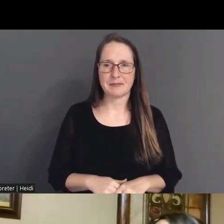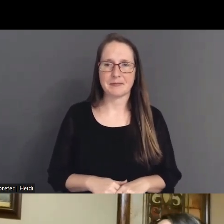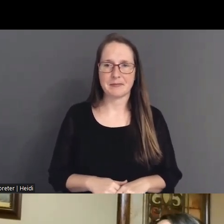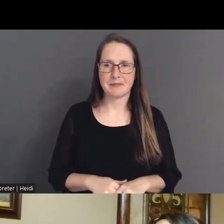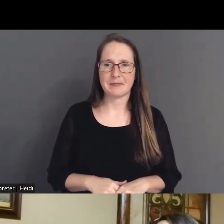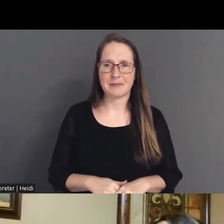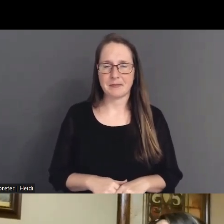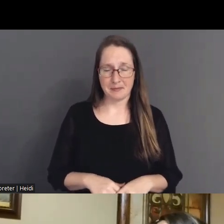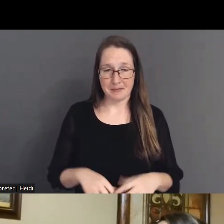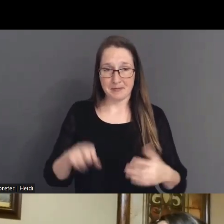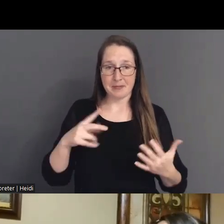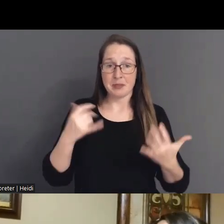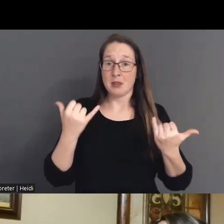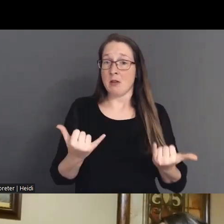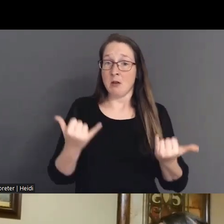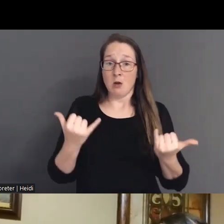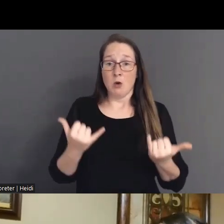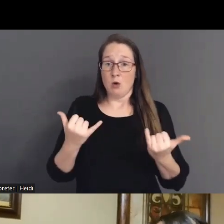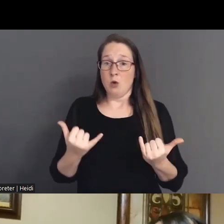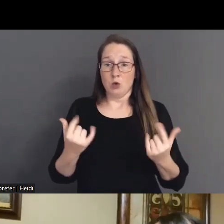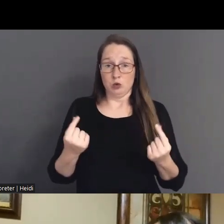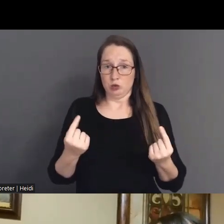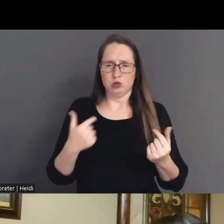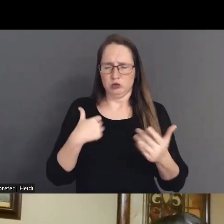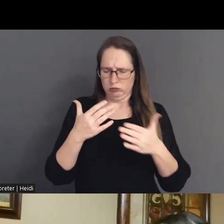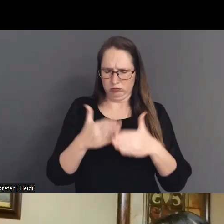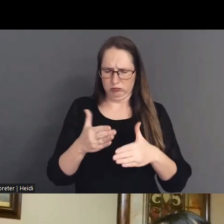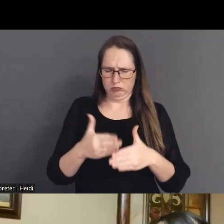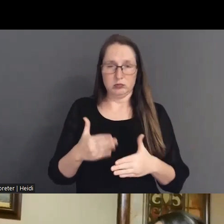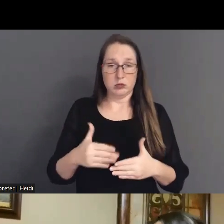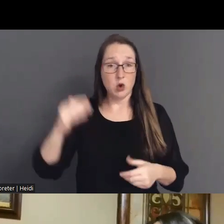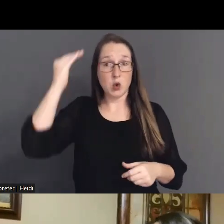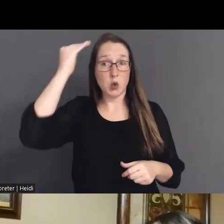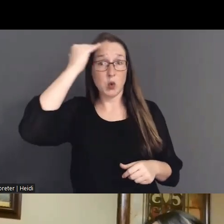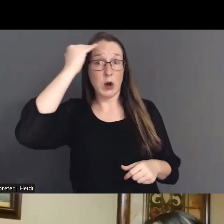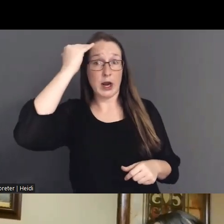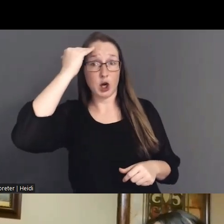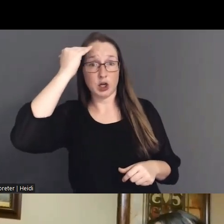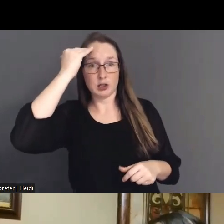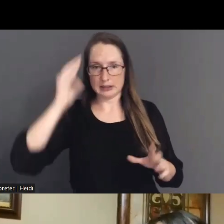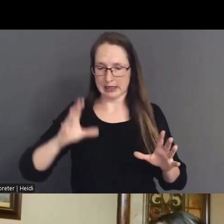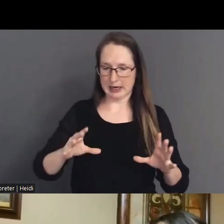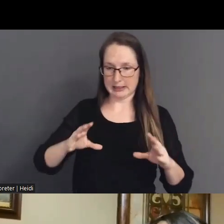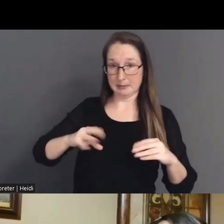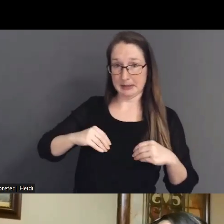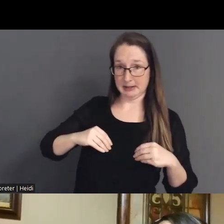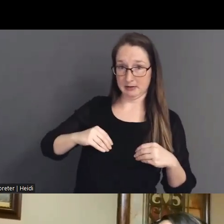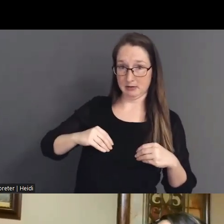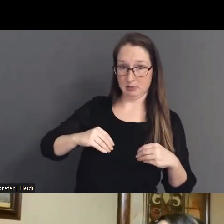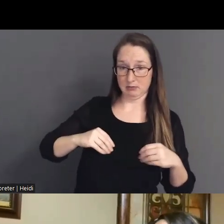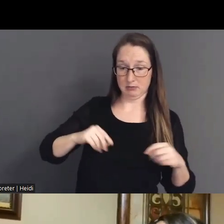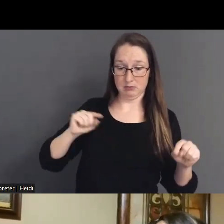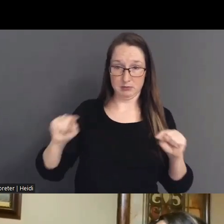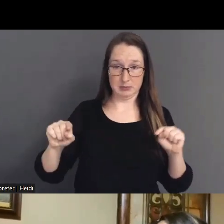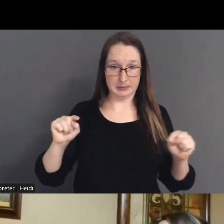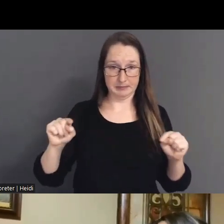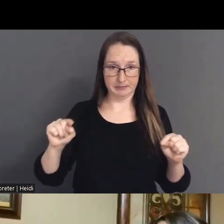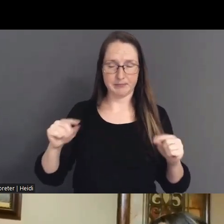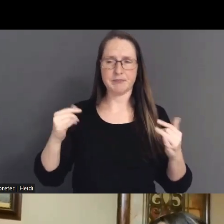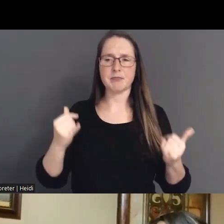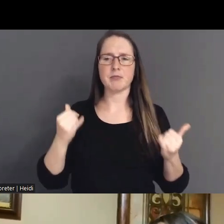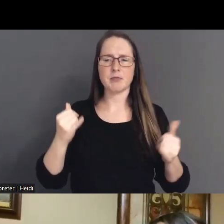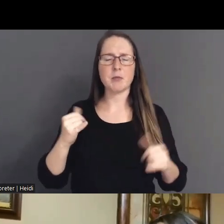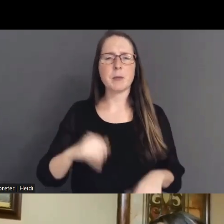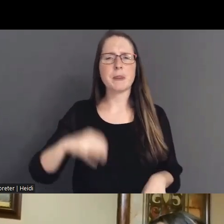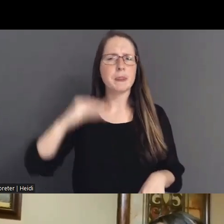Okay, so what I wanted to break down is what awareness is and what acceptance is. So let's look at